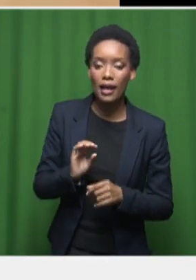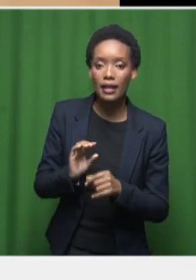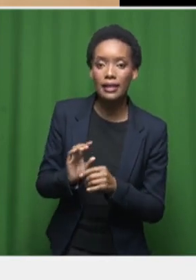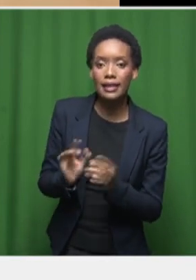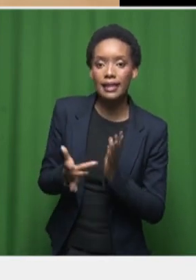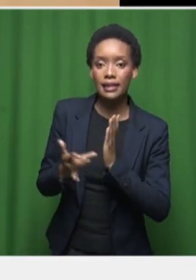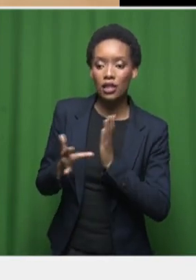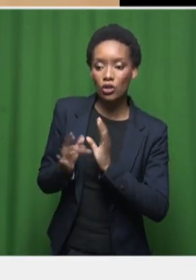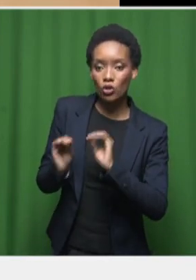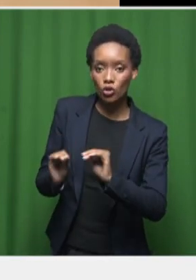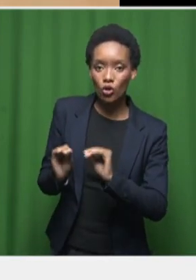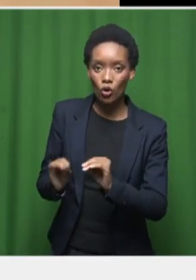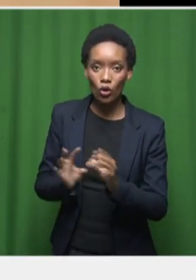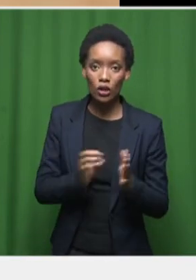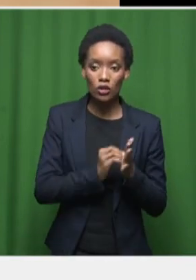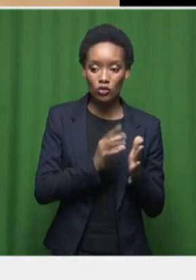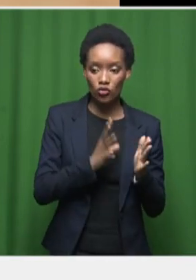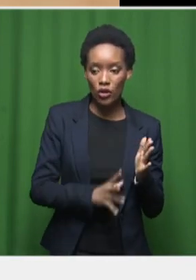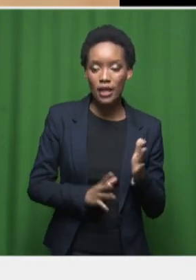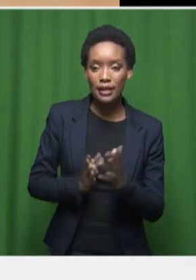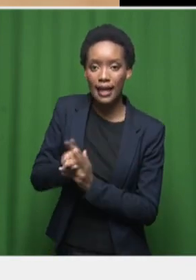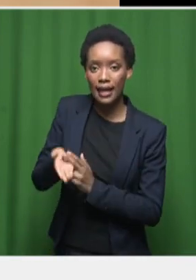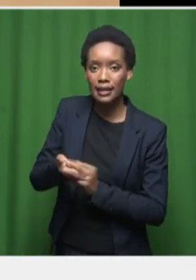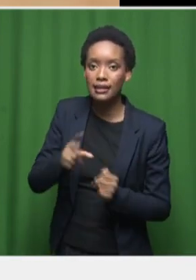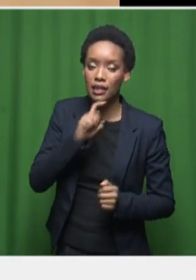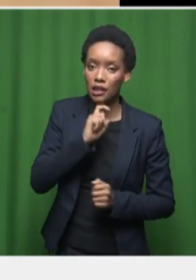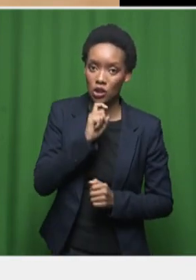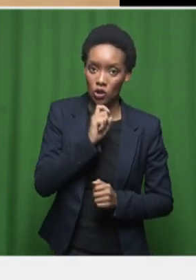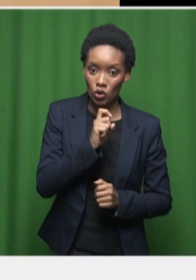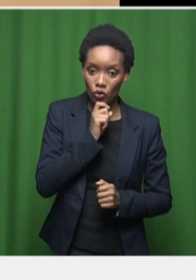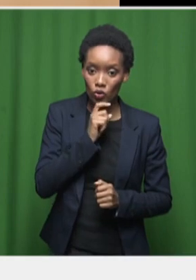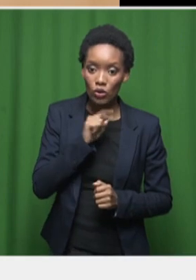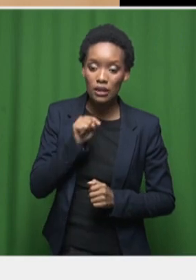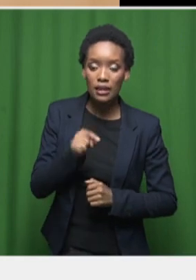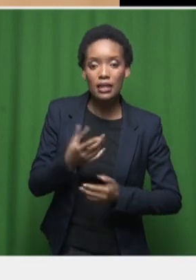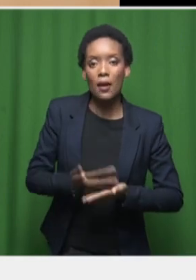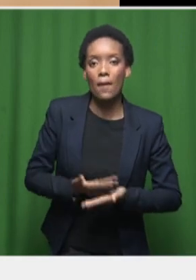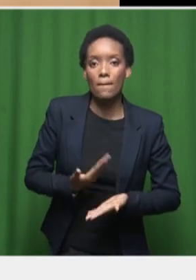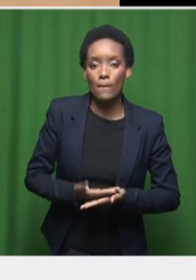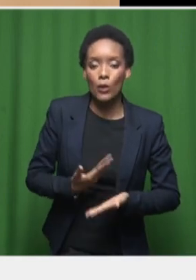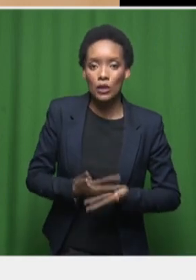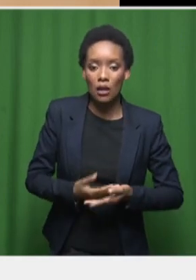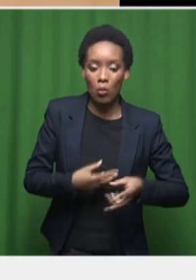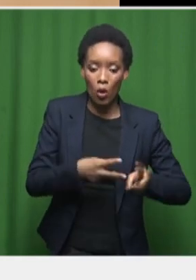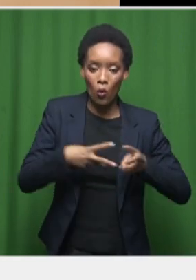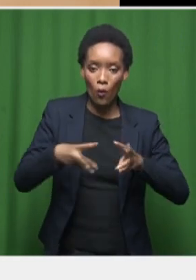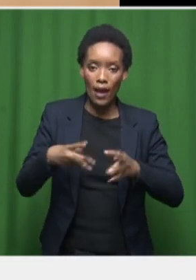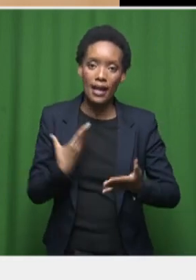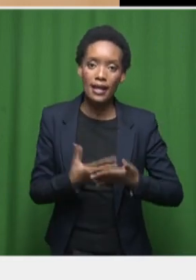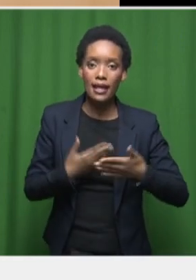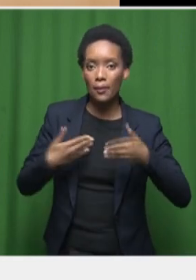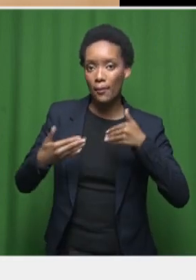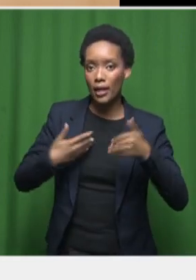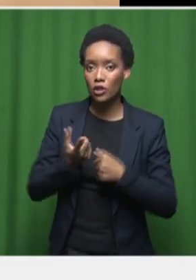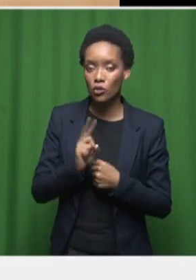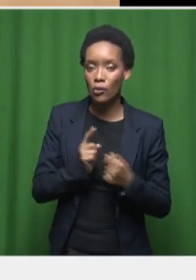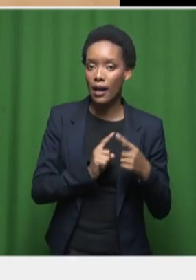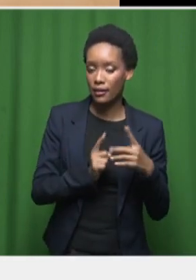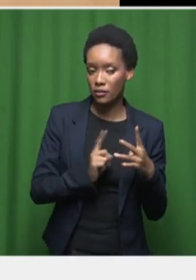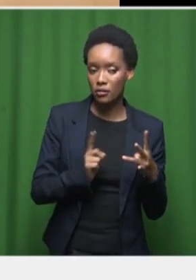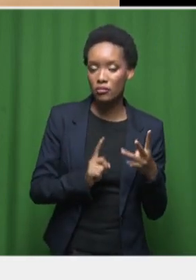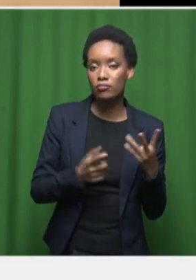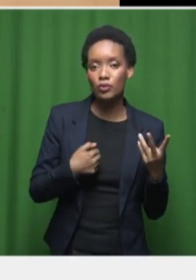that students have access to. And these are possible ways of managing this. So I wouldn't tell you